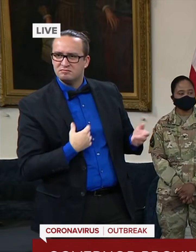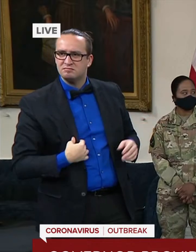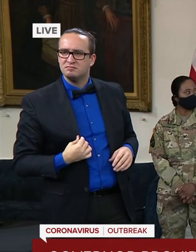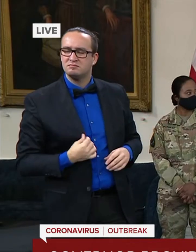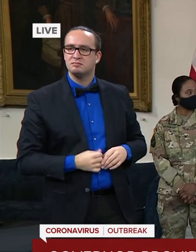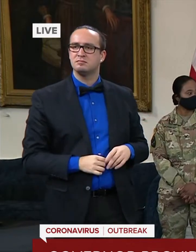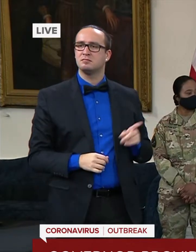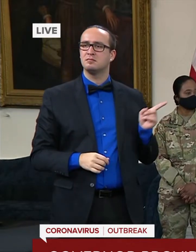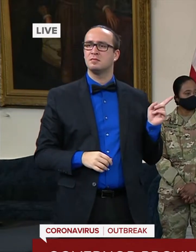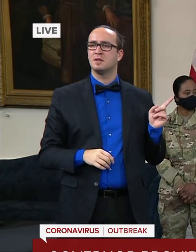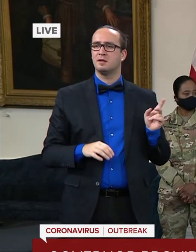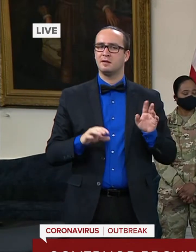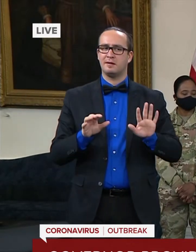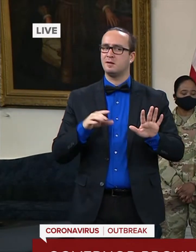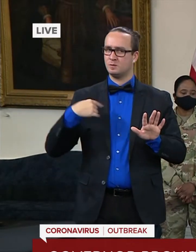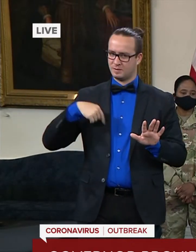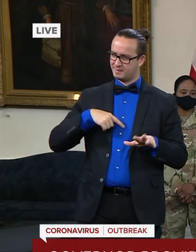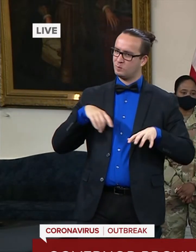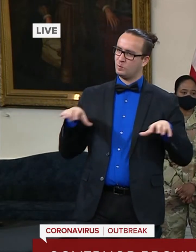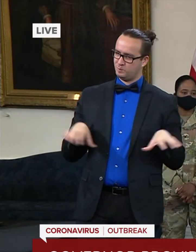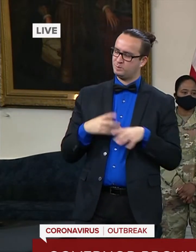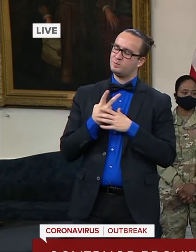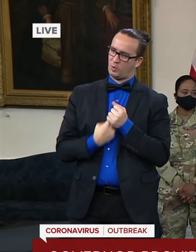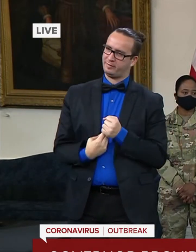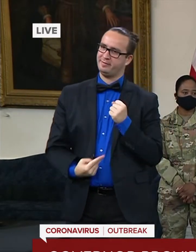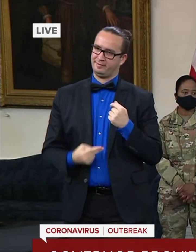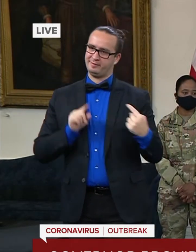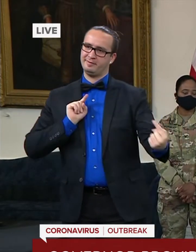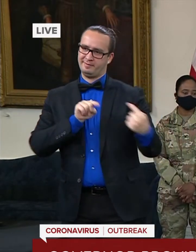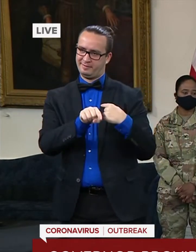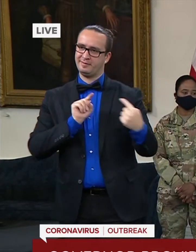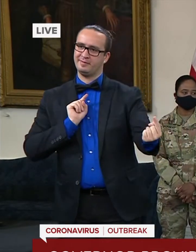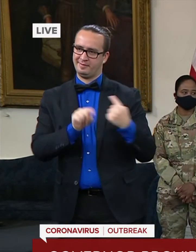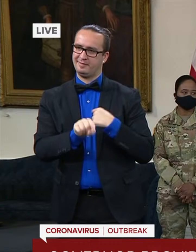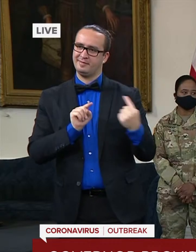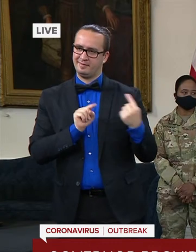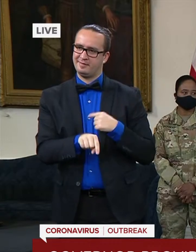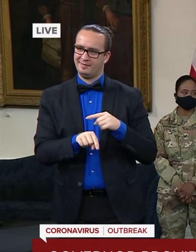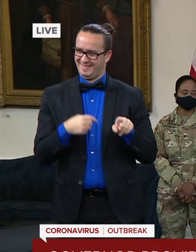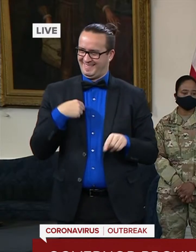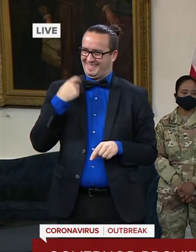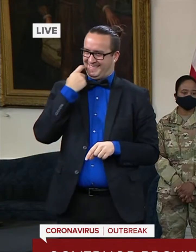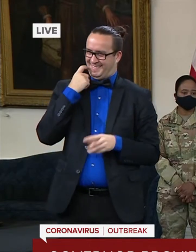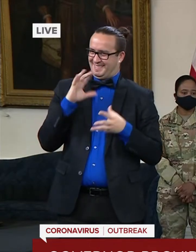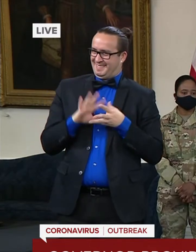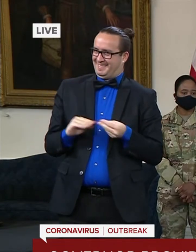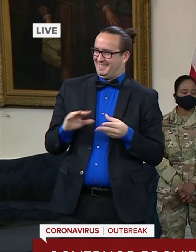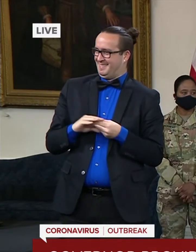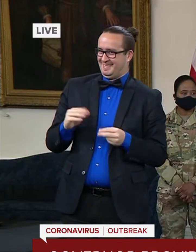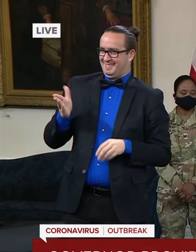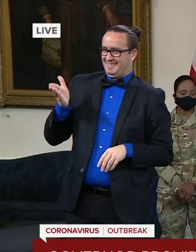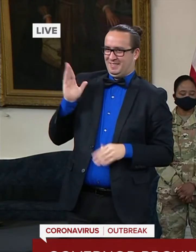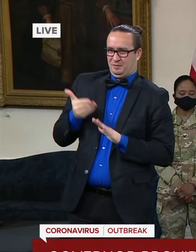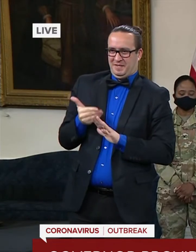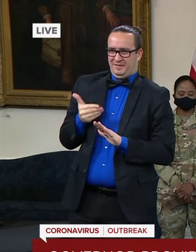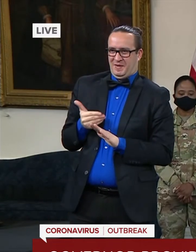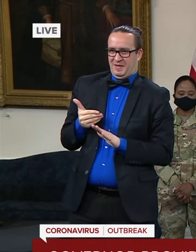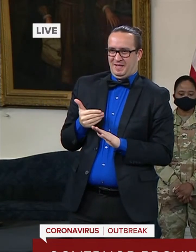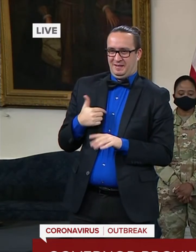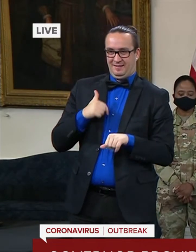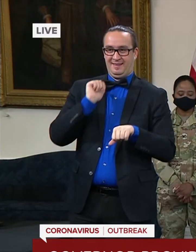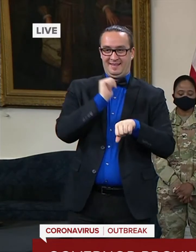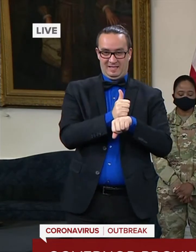both, which is what I said in my opening remarks. It's why we set up the first 4 mass vac sites. We've set up partnerships with all of